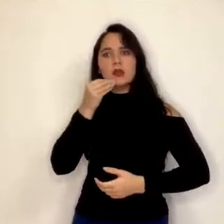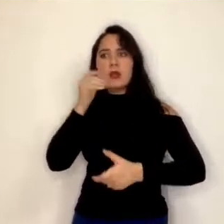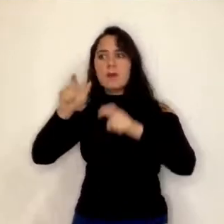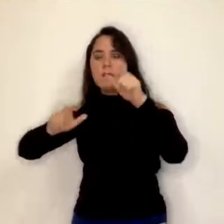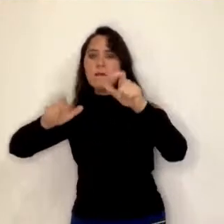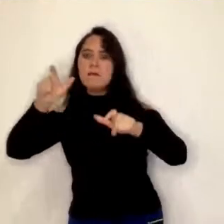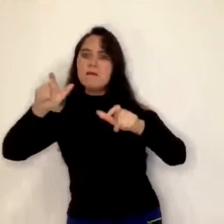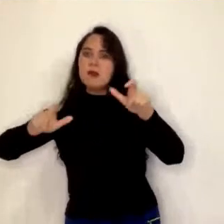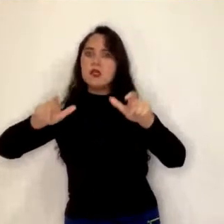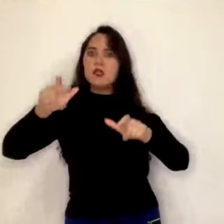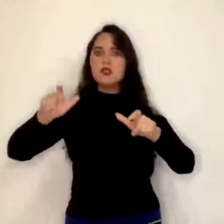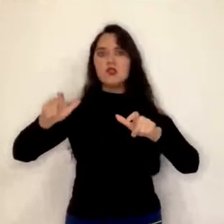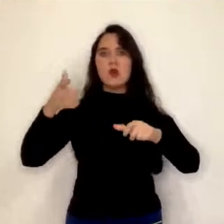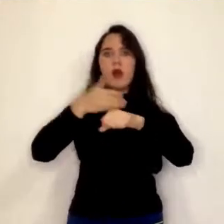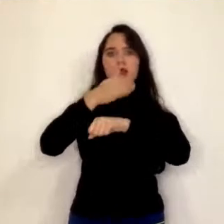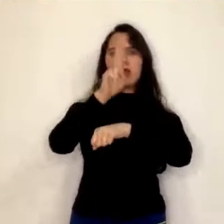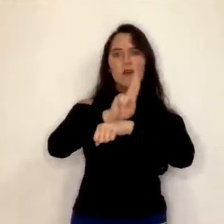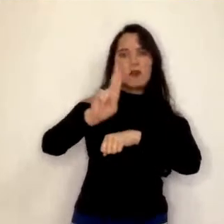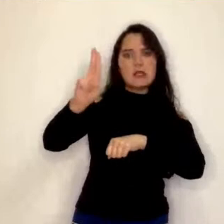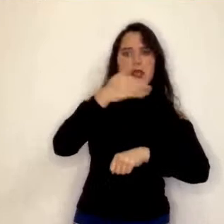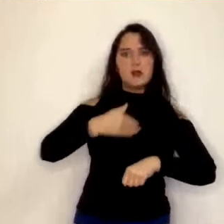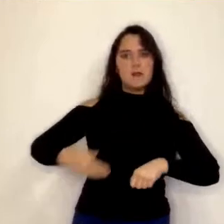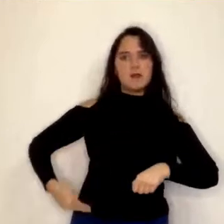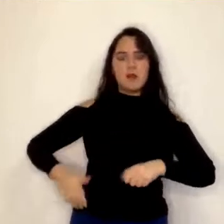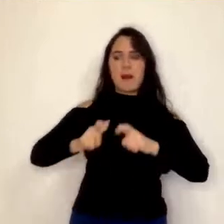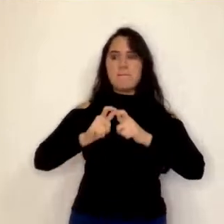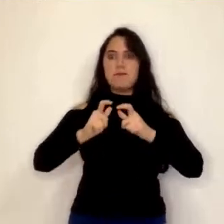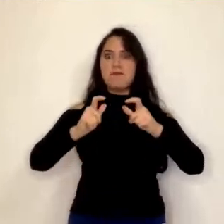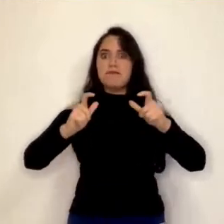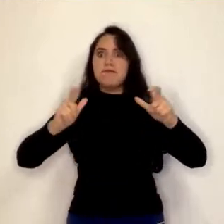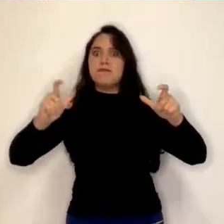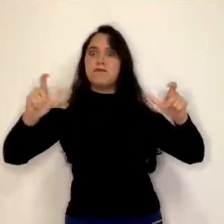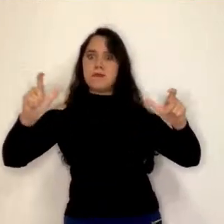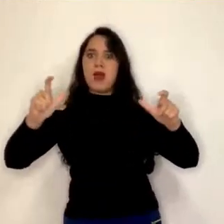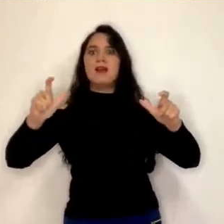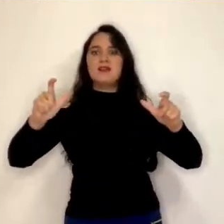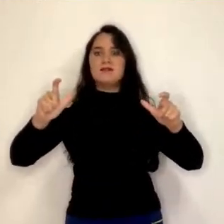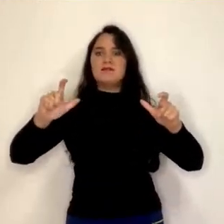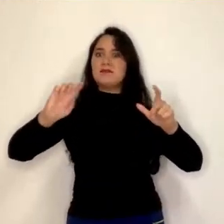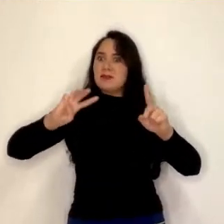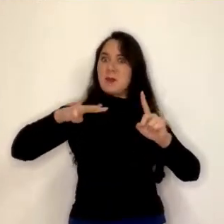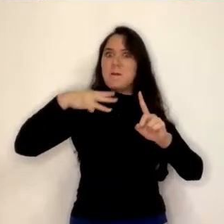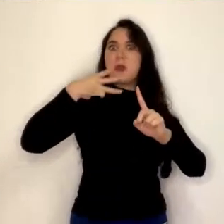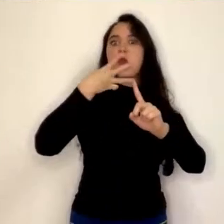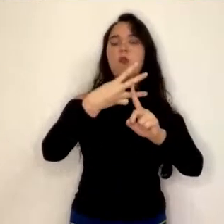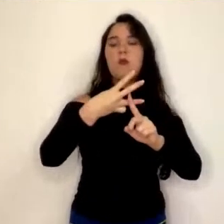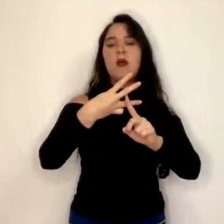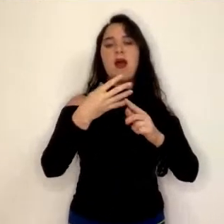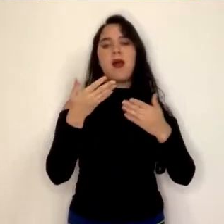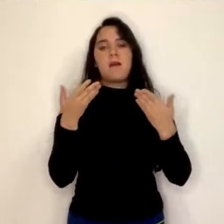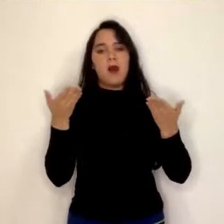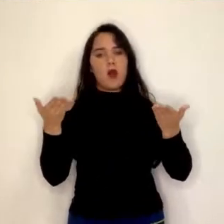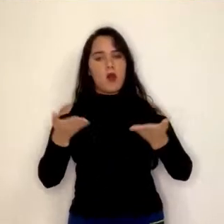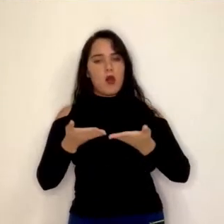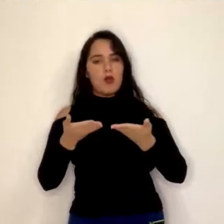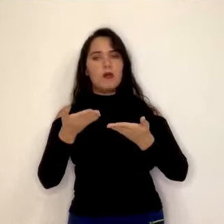public institutions of higher learning tripled in size, particularly federal ones. But in order to fulfill this goal,